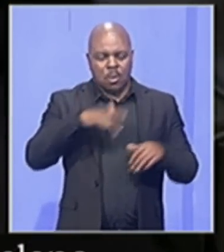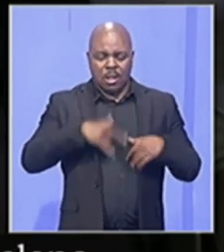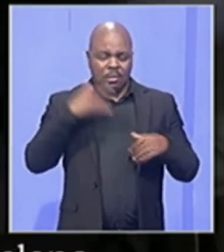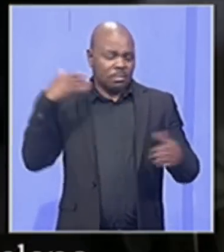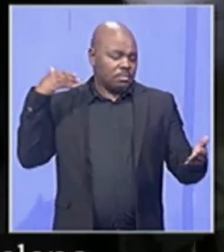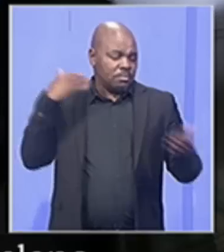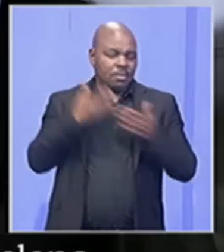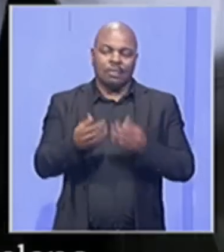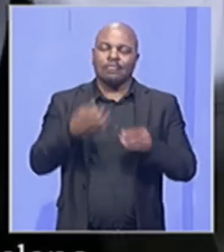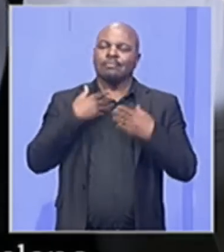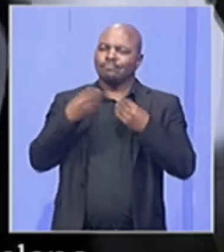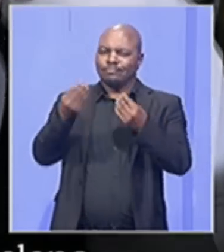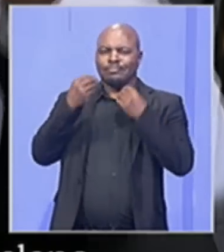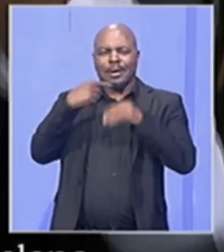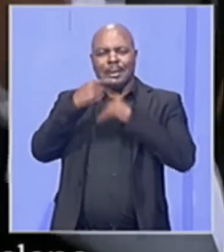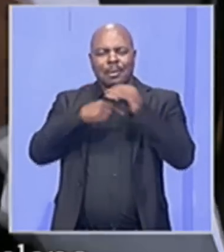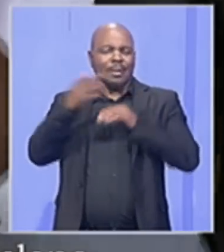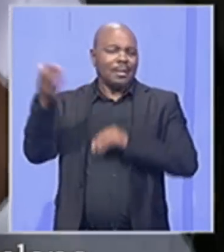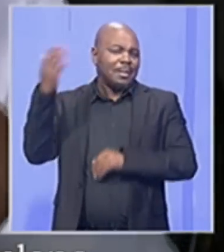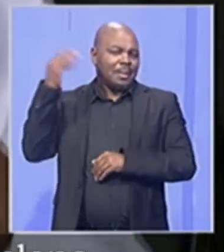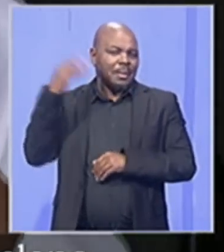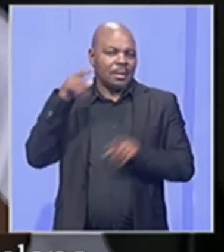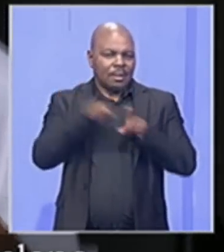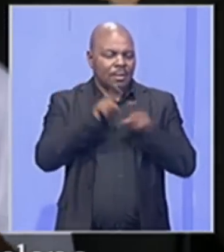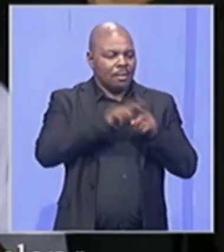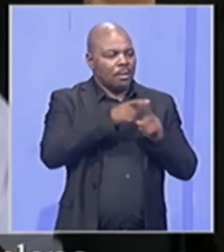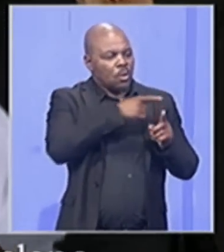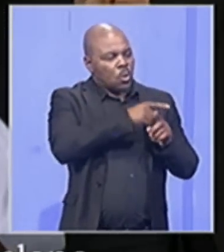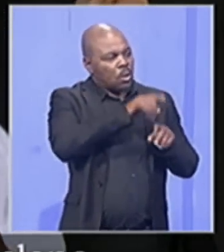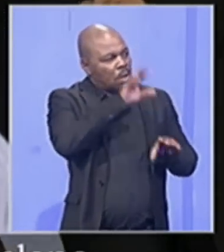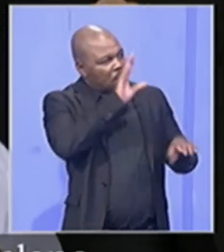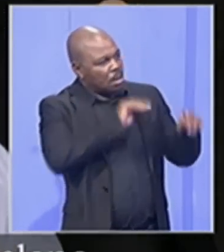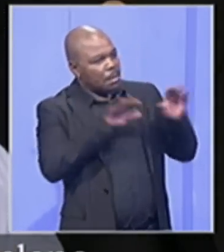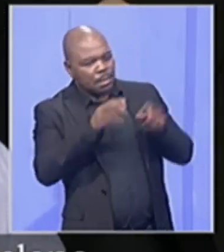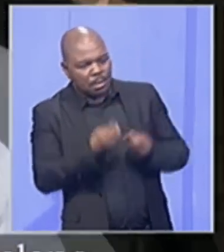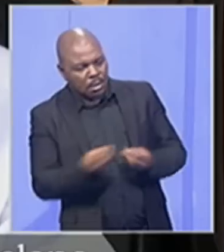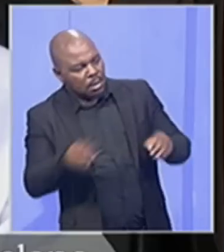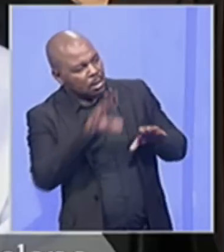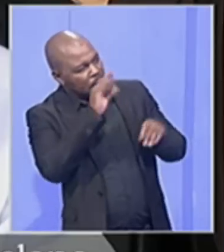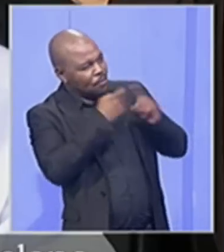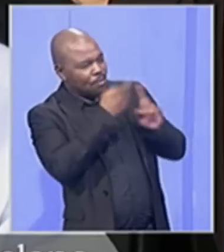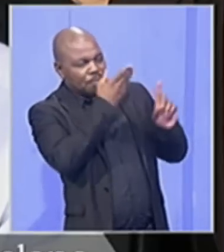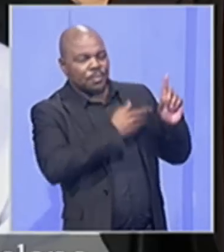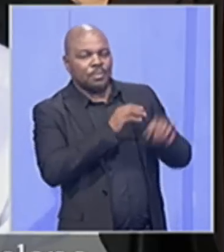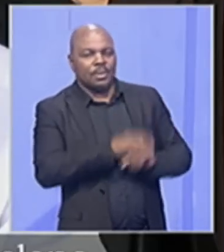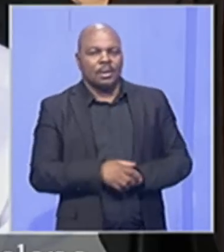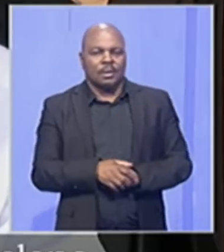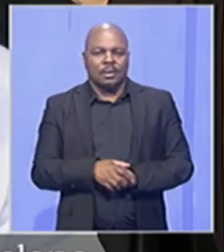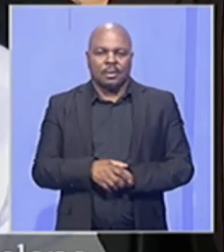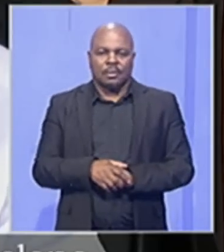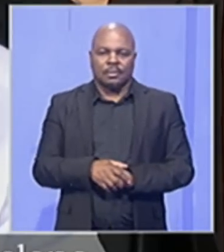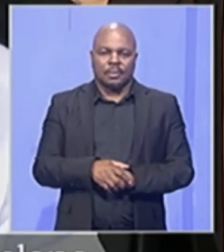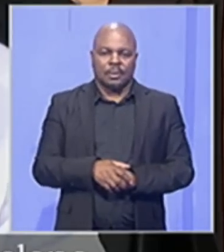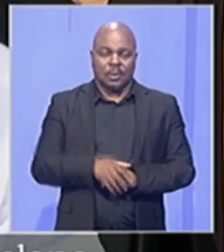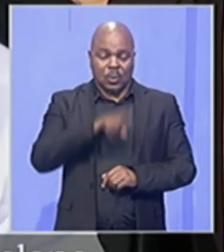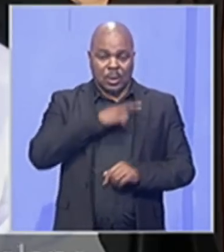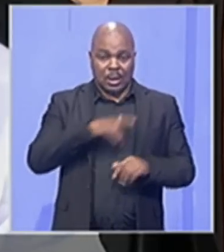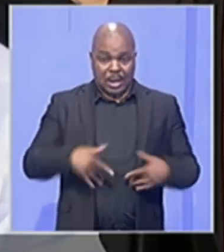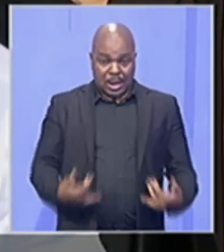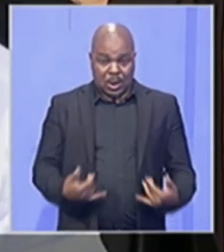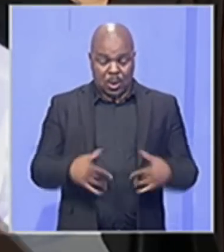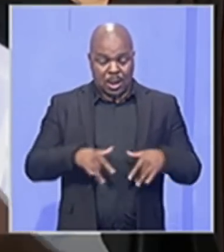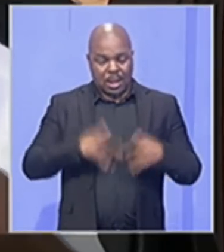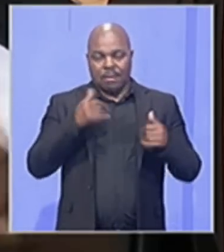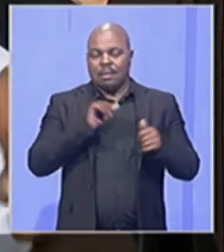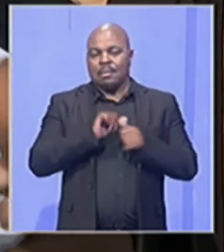hae ke thuto le lefa molokong wa hajwale. The times we live in now are better because during apartheid you would go into a